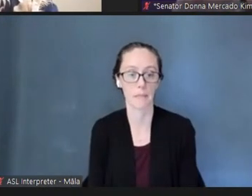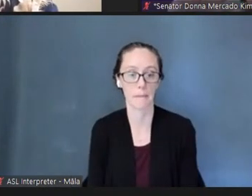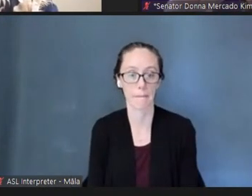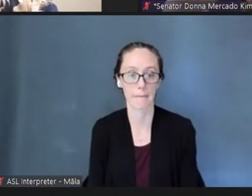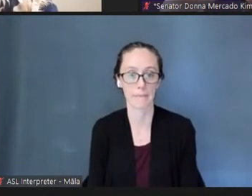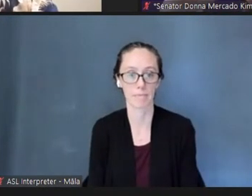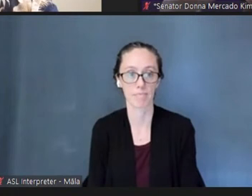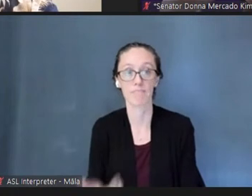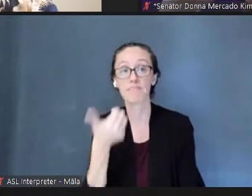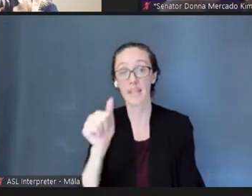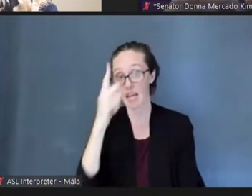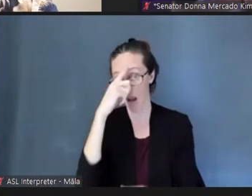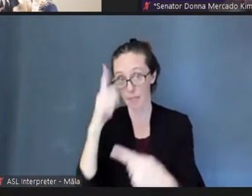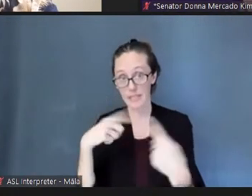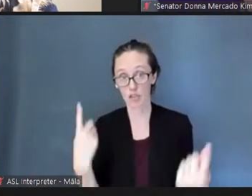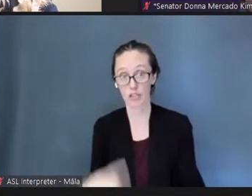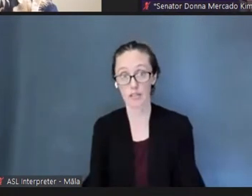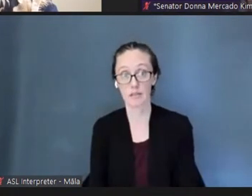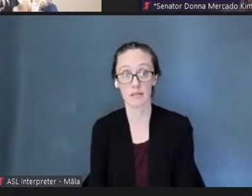Any opposition?